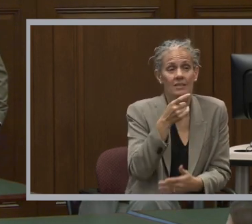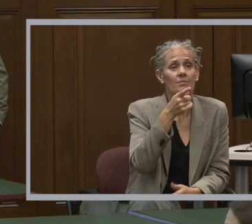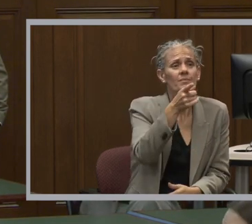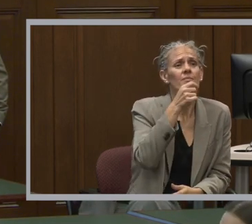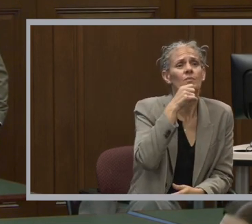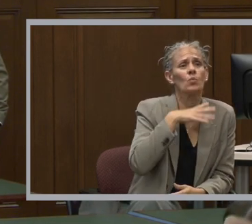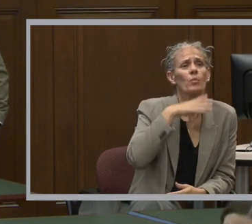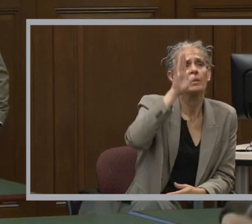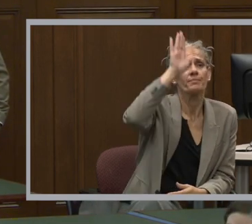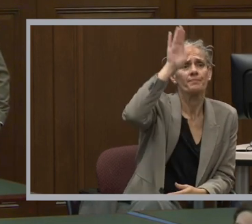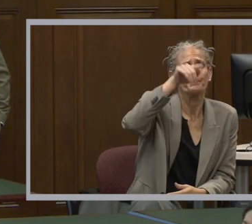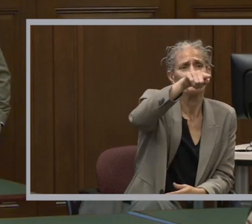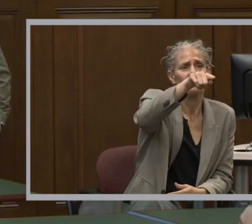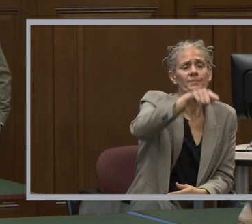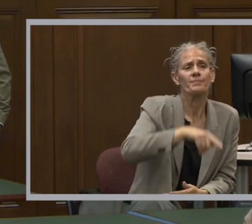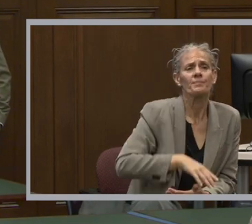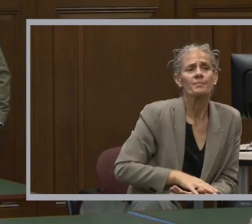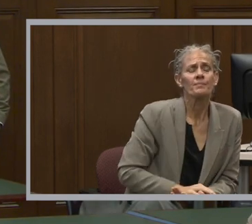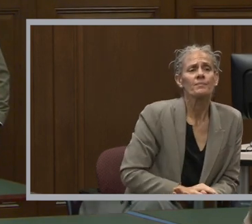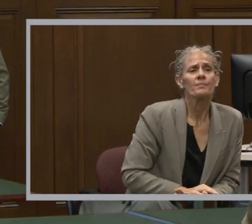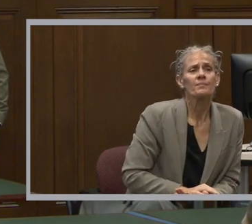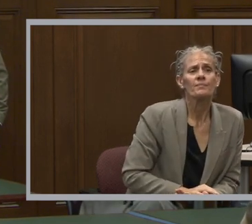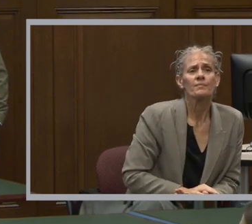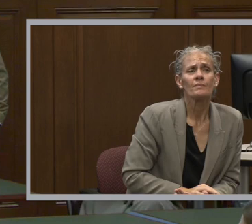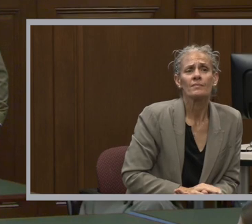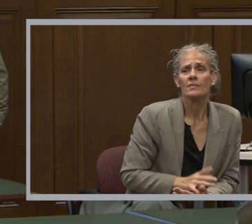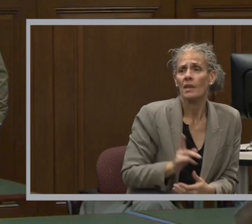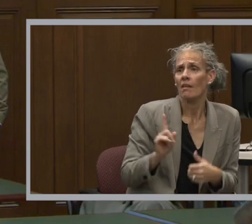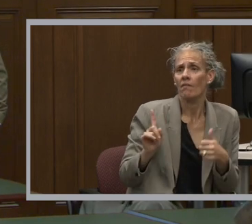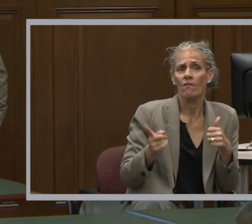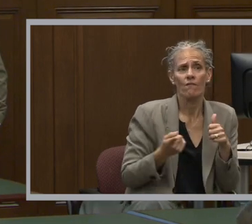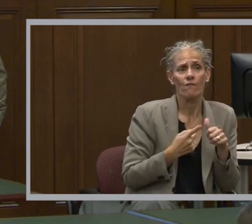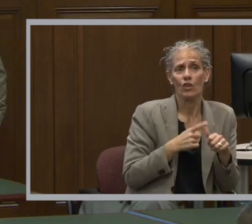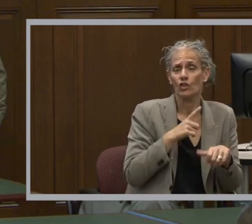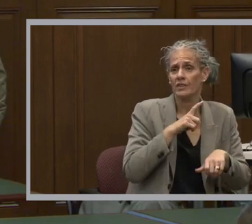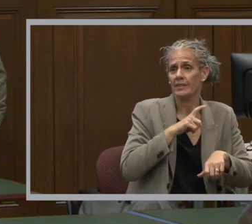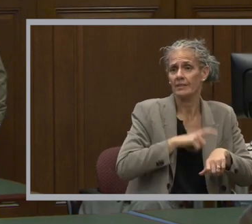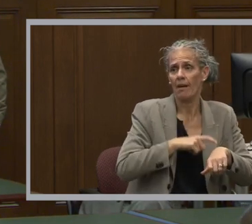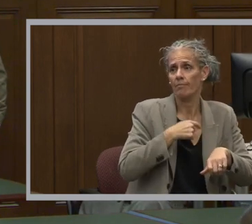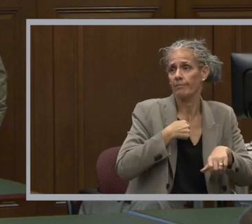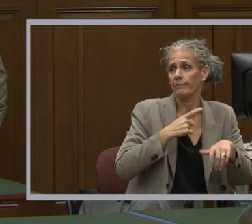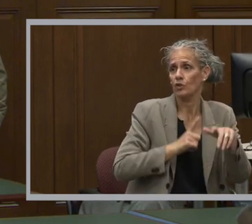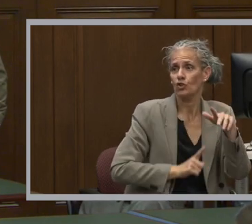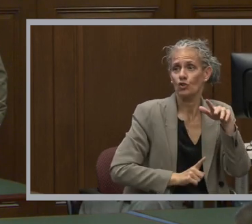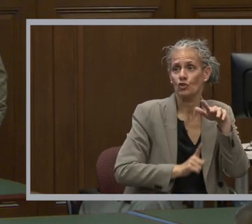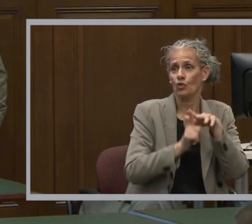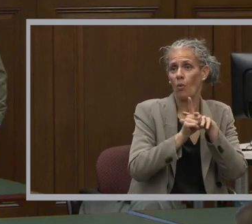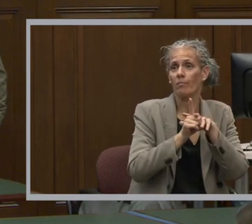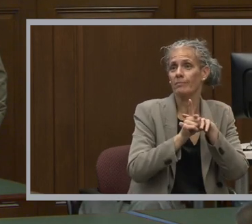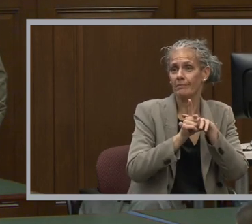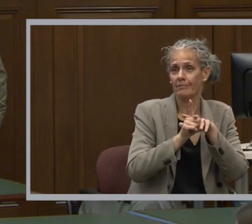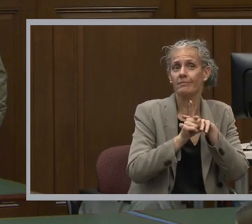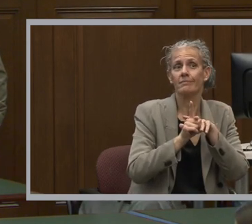Well, I comment to that. This is the first time that I have come to any you put